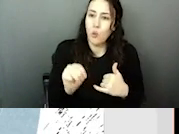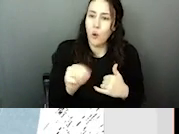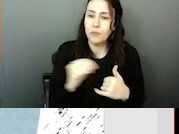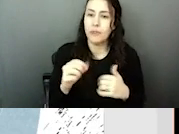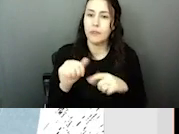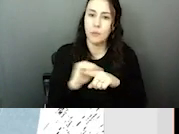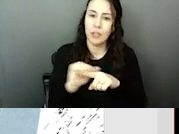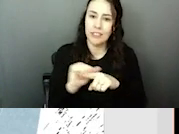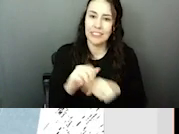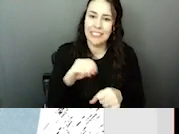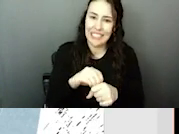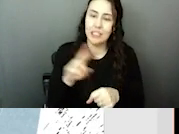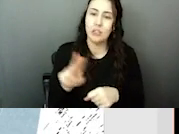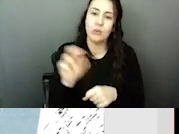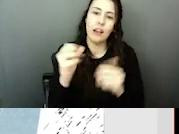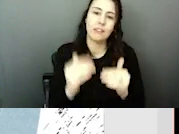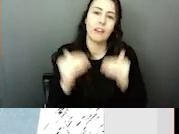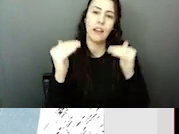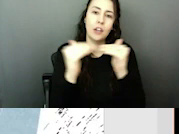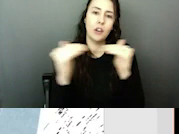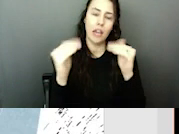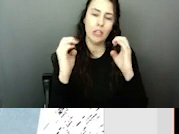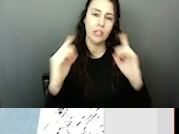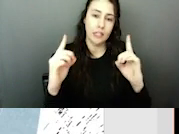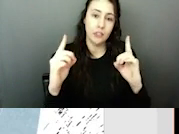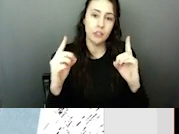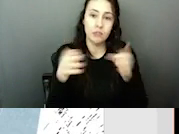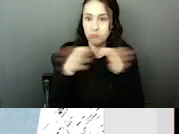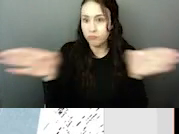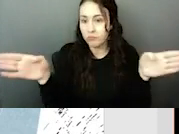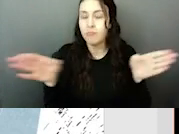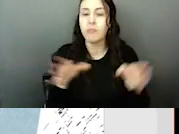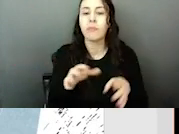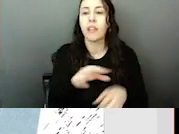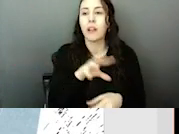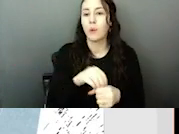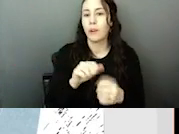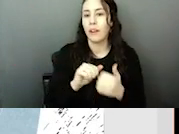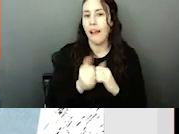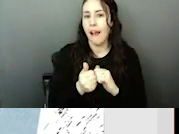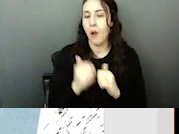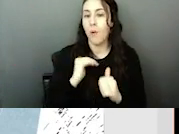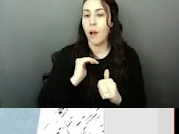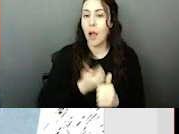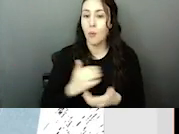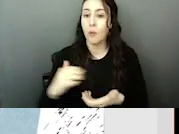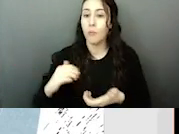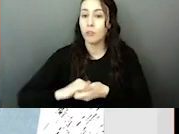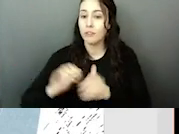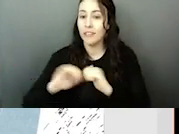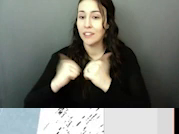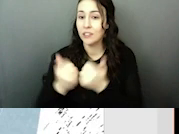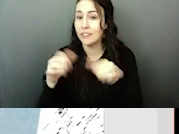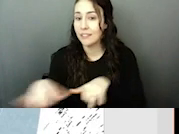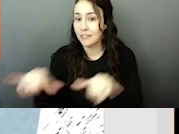higher education broadly, including the way that our partner agency standards are continuing